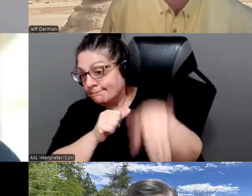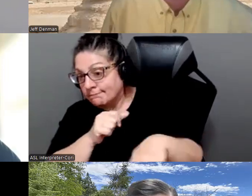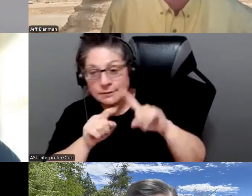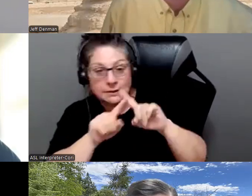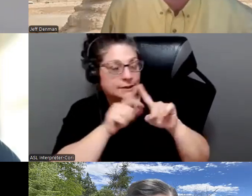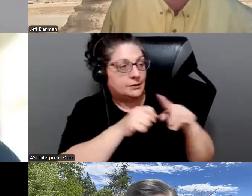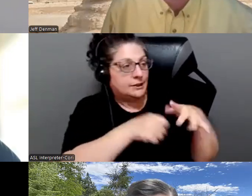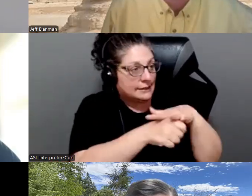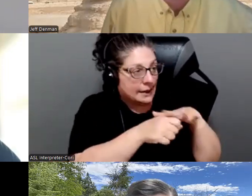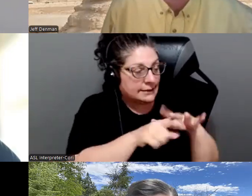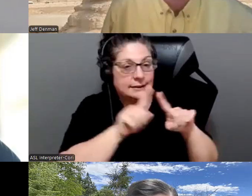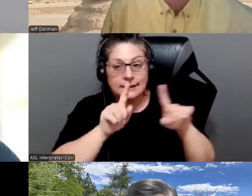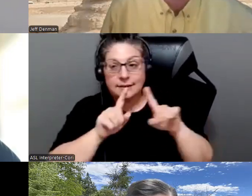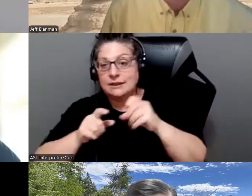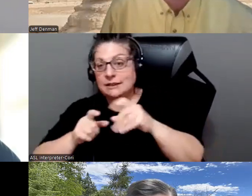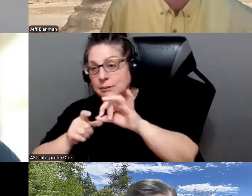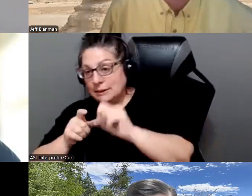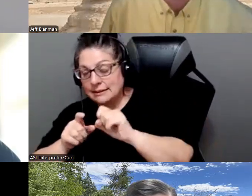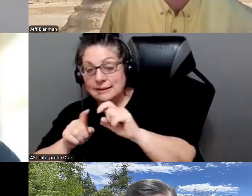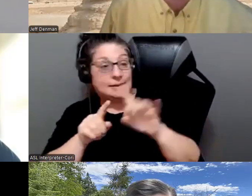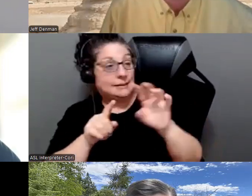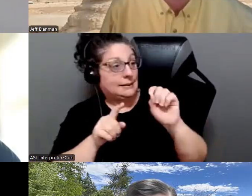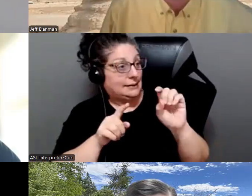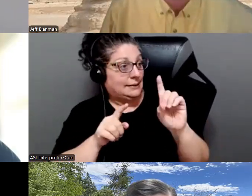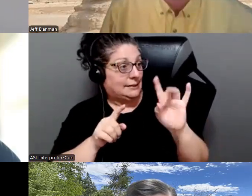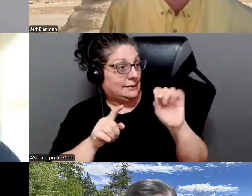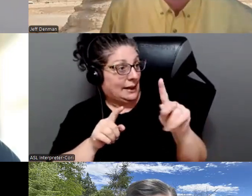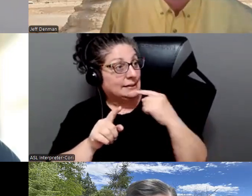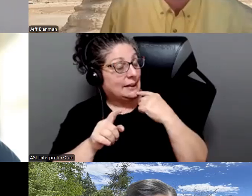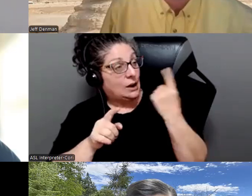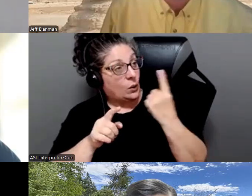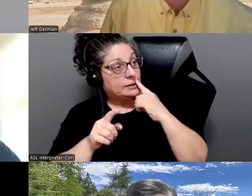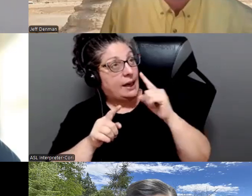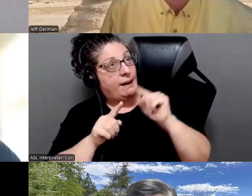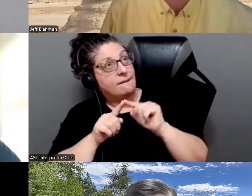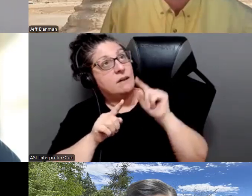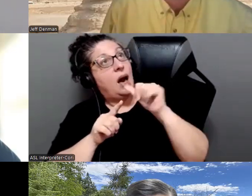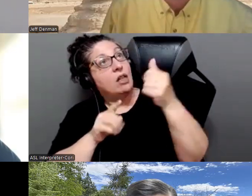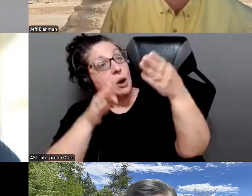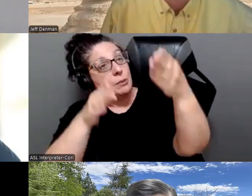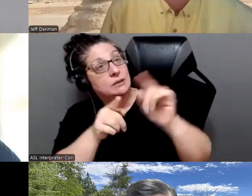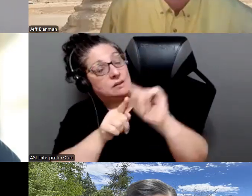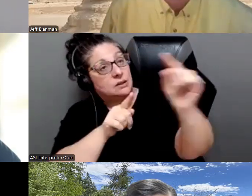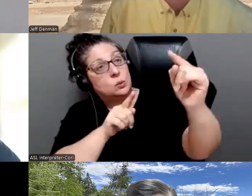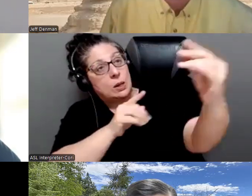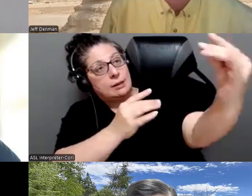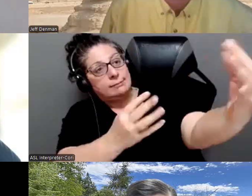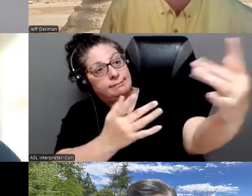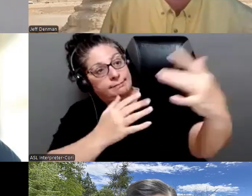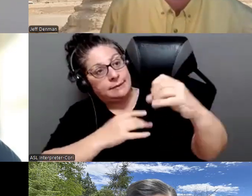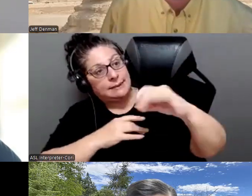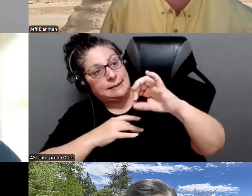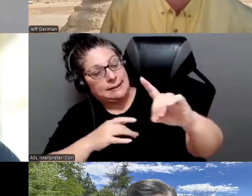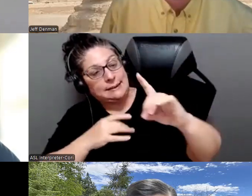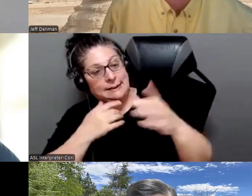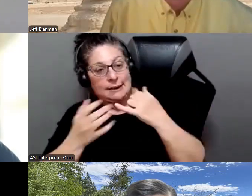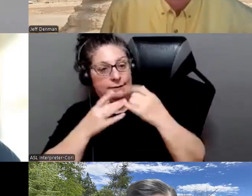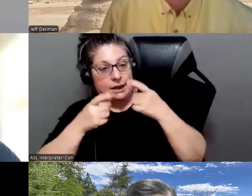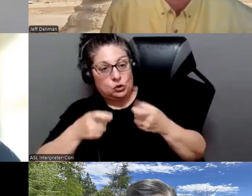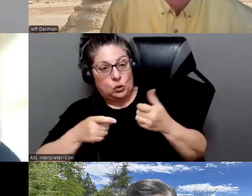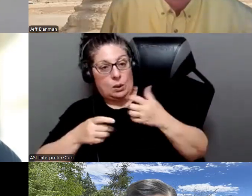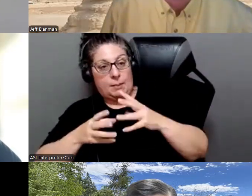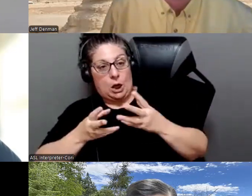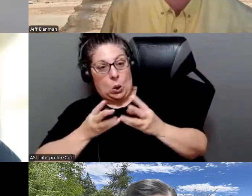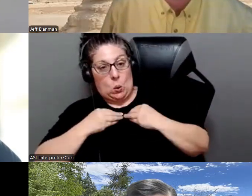different species. And as Duck said, I've always got a neighbor upstream who's going to send seed to me, even if I control it on my own